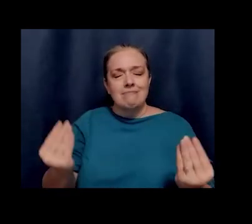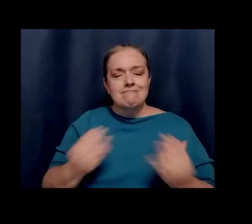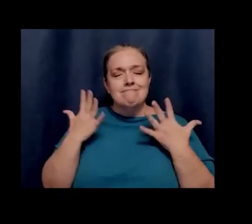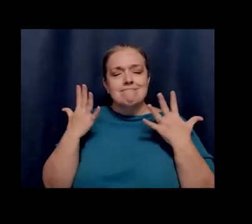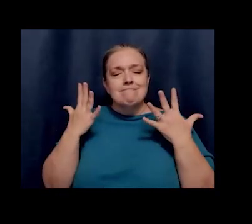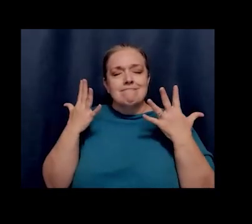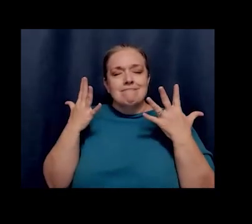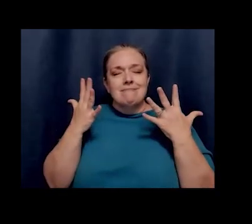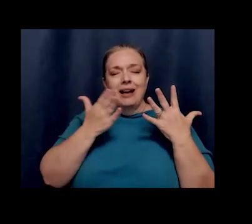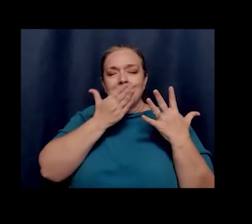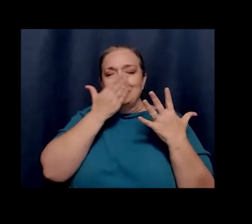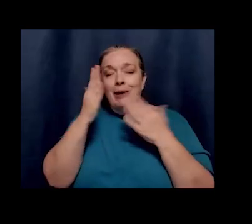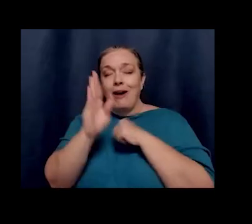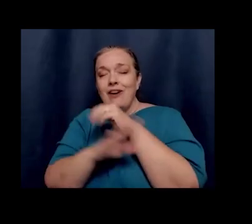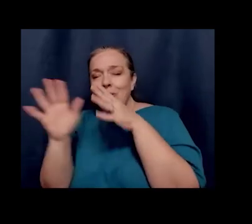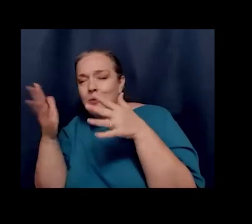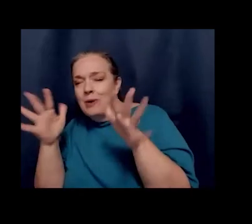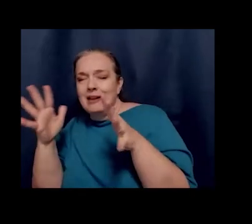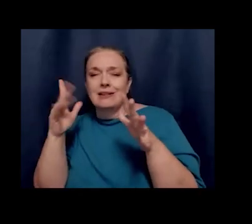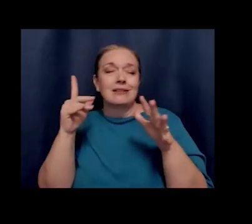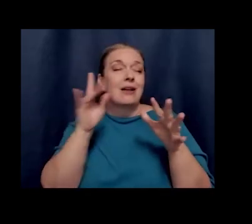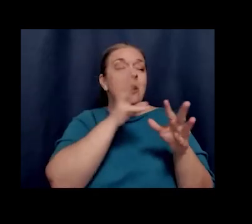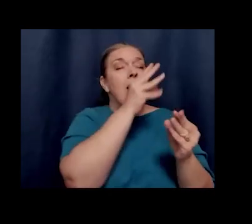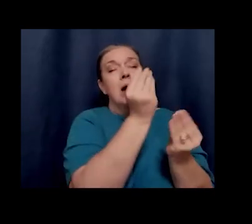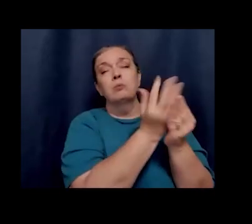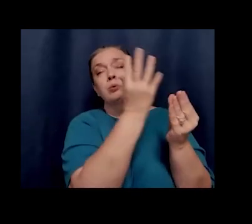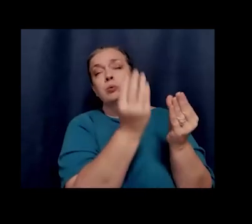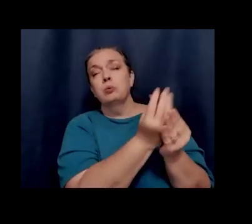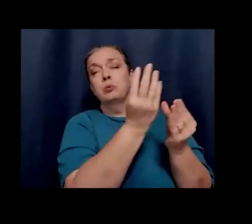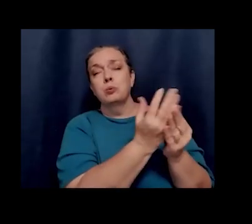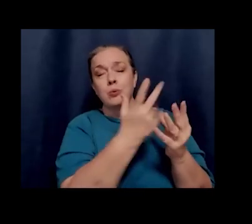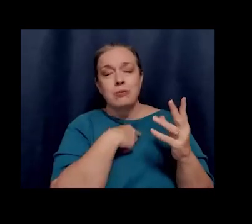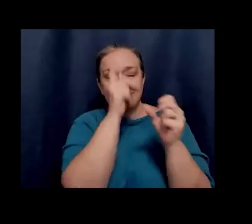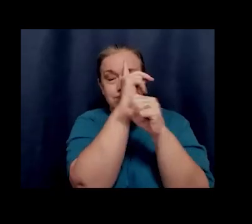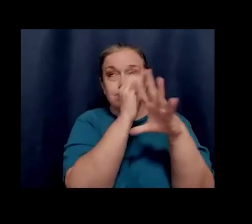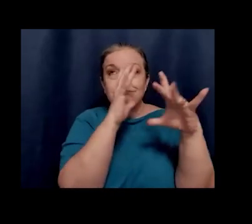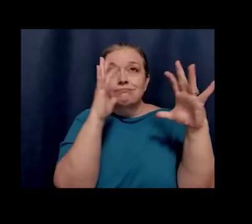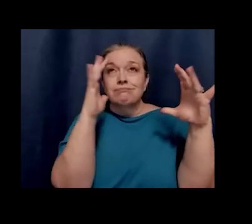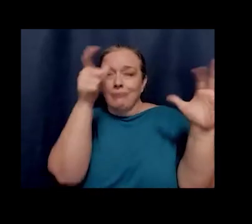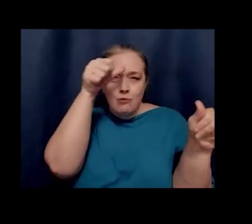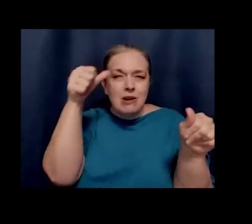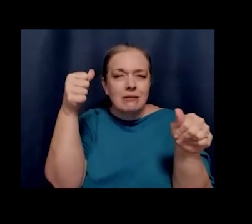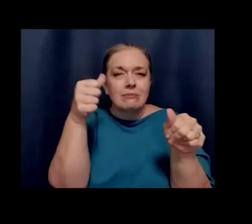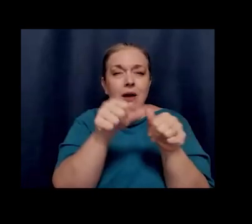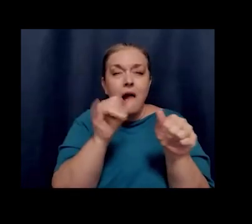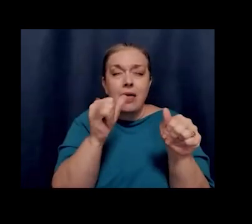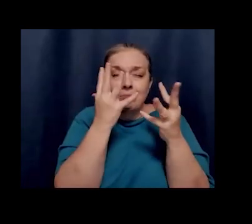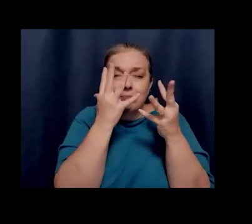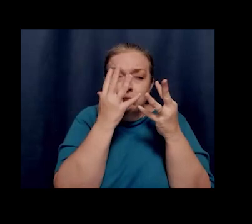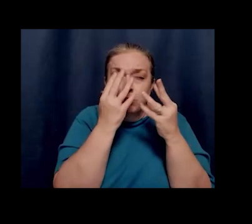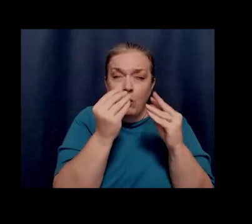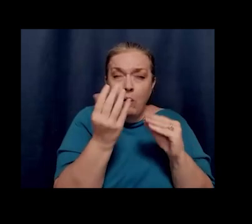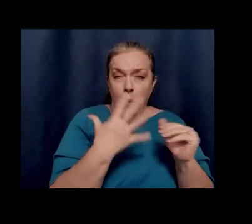autumn leaves, I could hear that fountain, and I saw the sight of like the beautiful sparkling marble in the